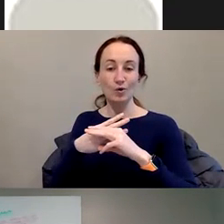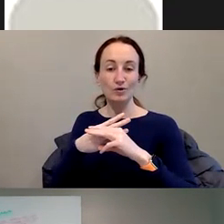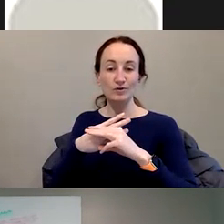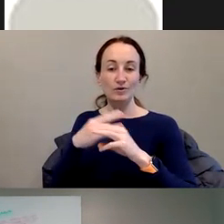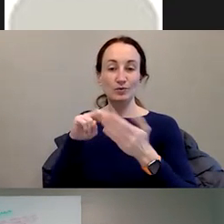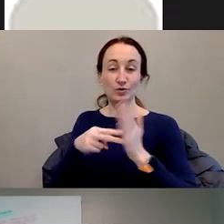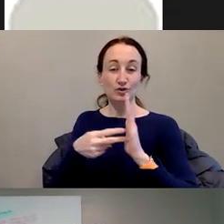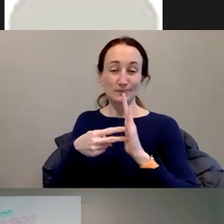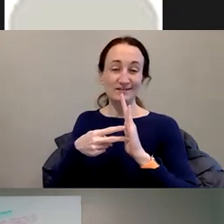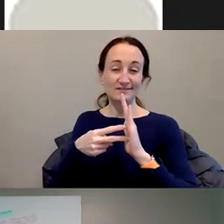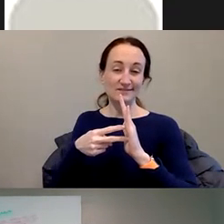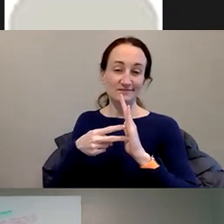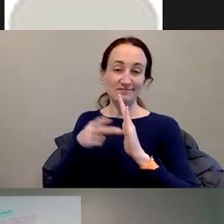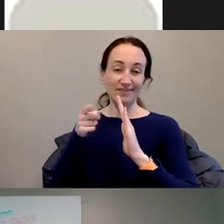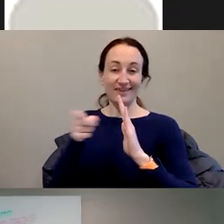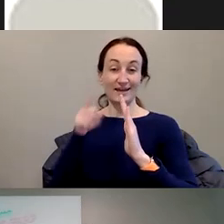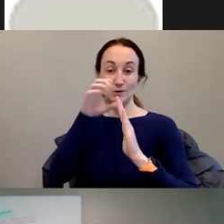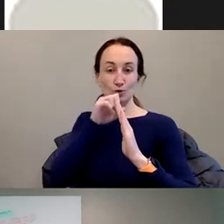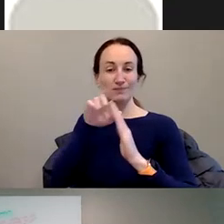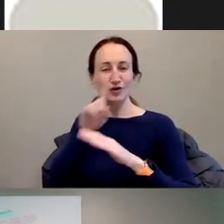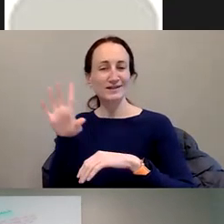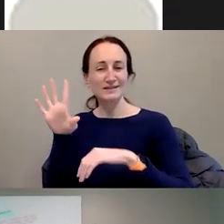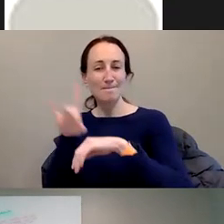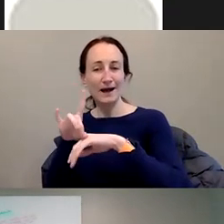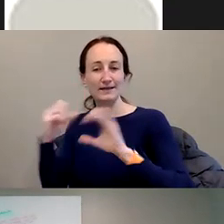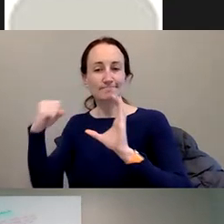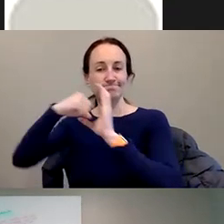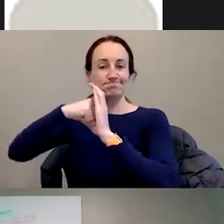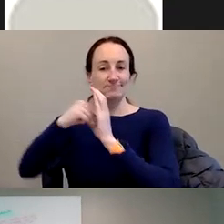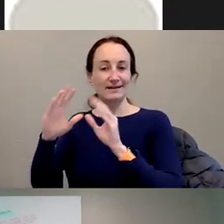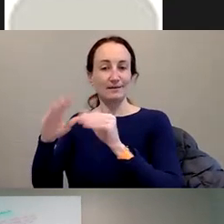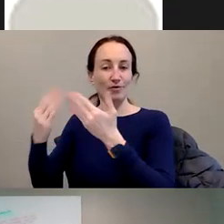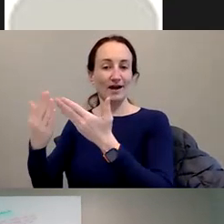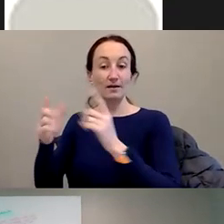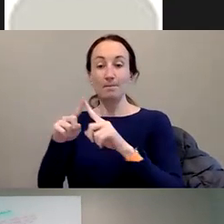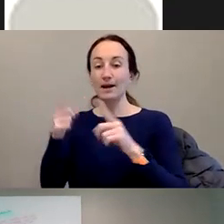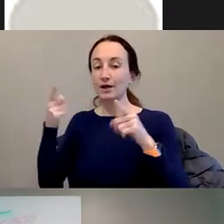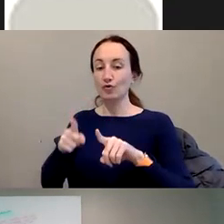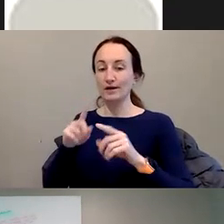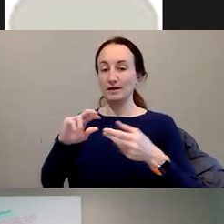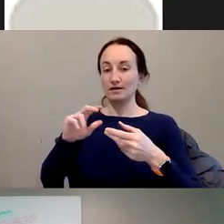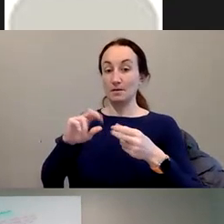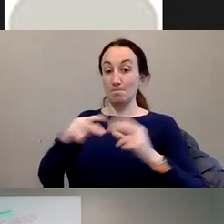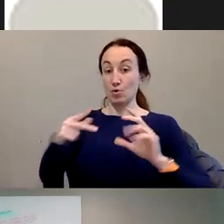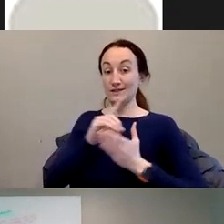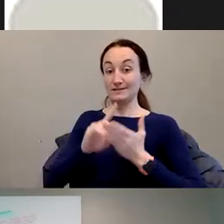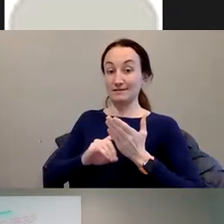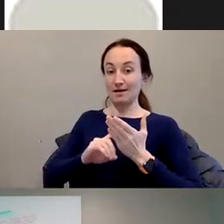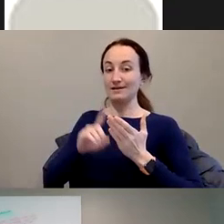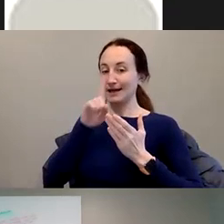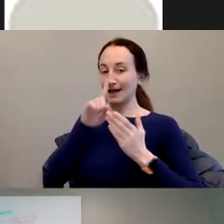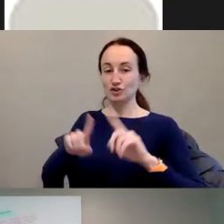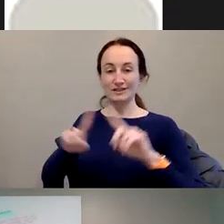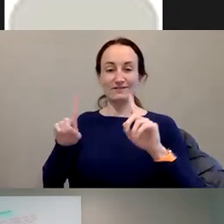most cases, they assume there is a binding pocket is given. But I do agree that in the case of protein design, it's actually a different